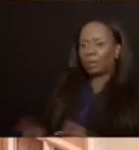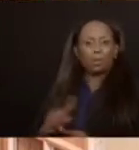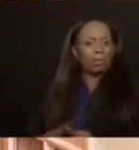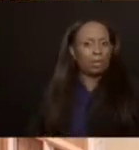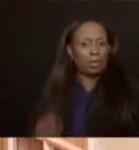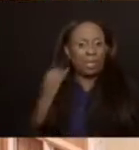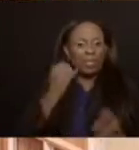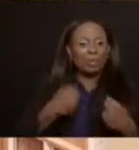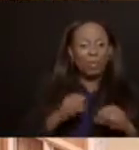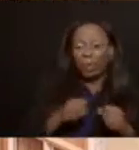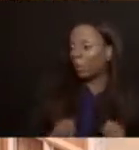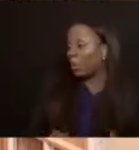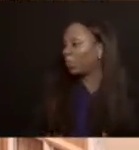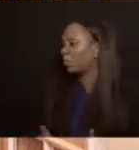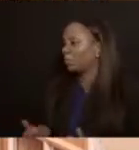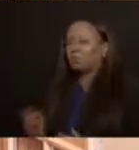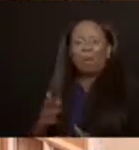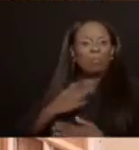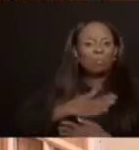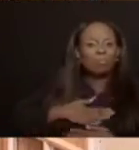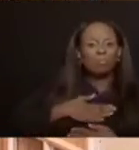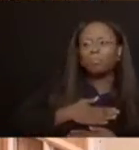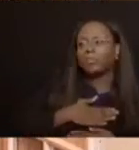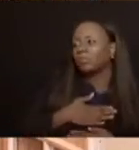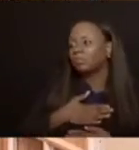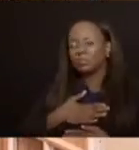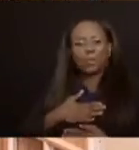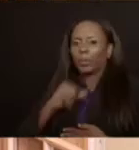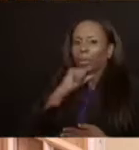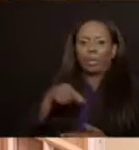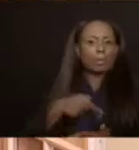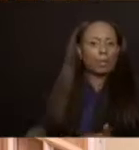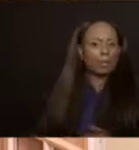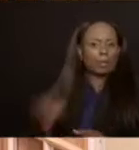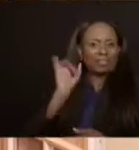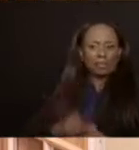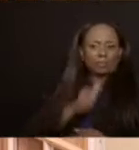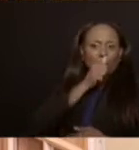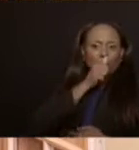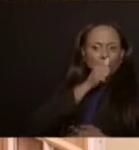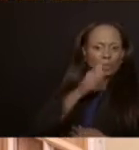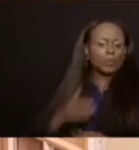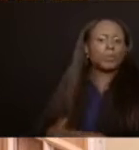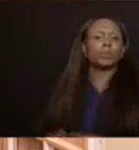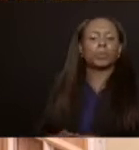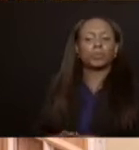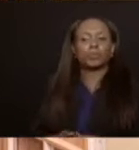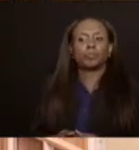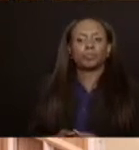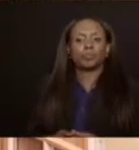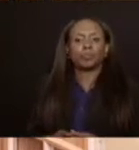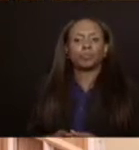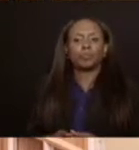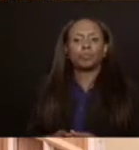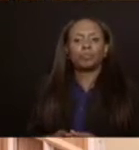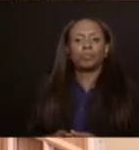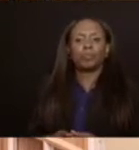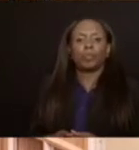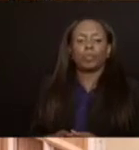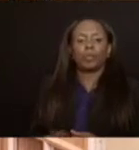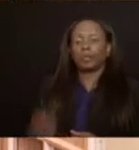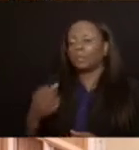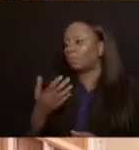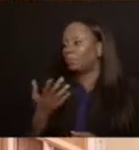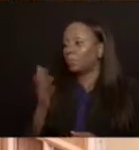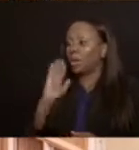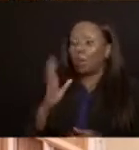or a sporting venue, when it eventually comes to that, weeks or months from now, whenever, from being able to say that, look, we're going to offer you a